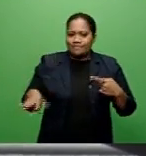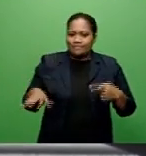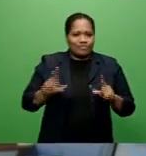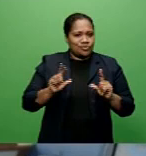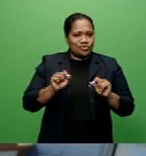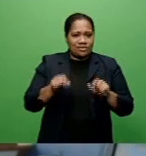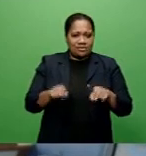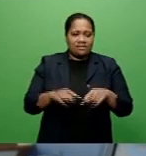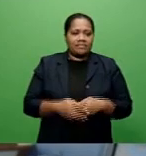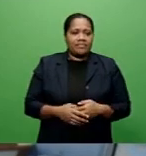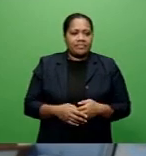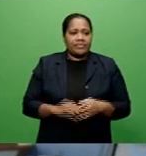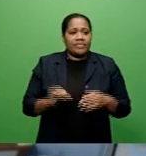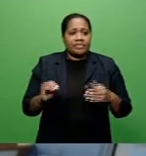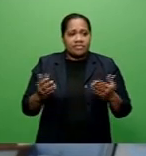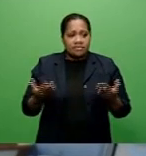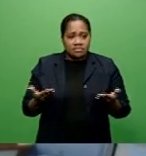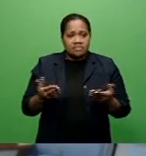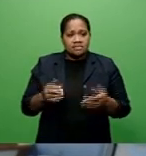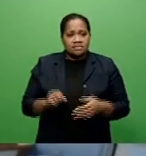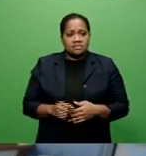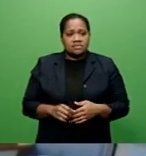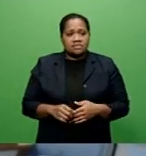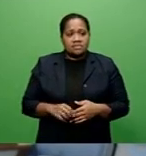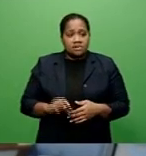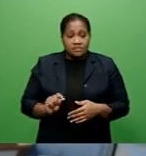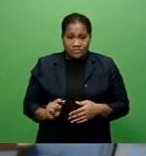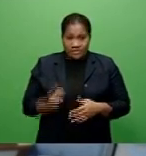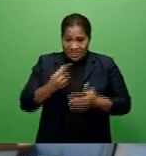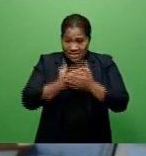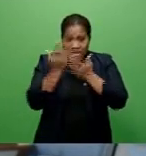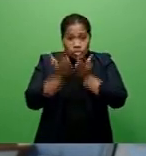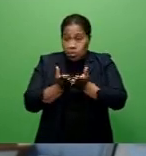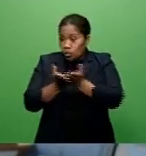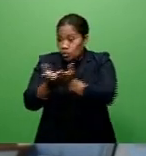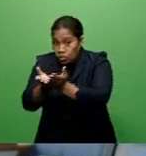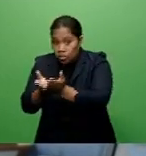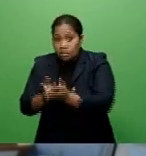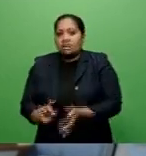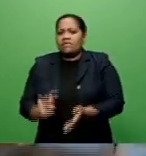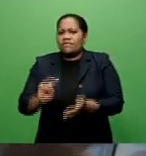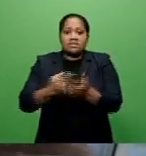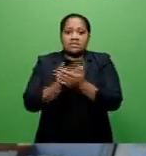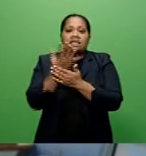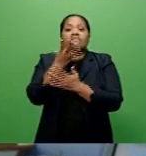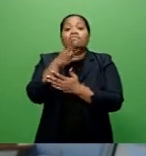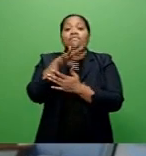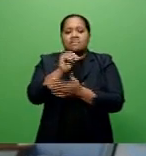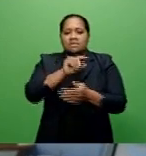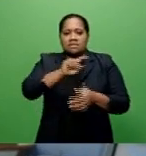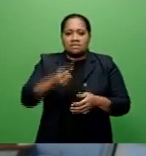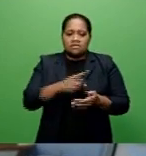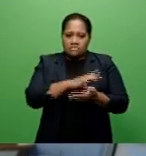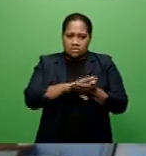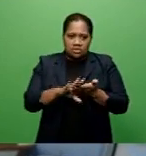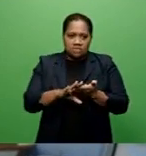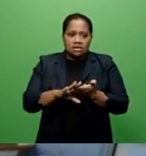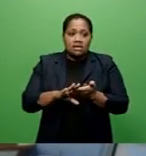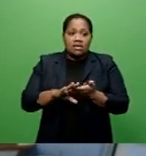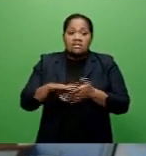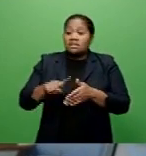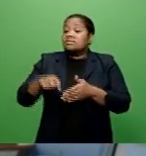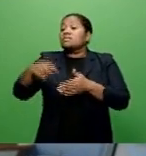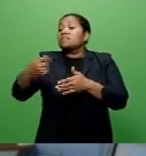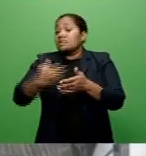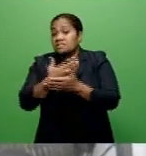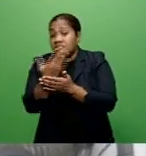situation. That is, in the first day it is $40,000 automatically, and in subsequent days that follows, that'll be about